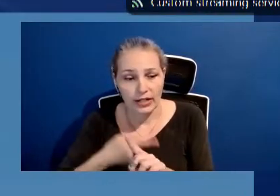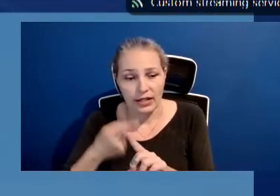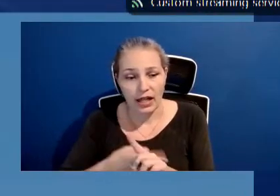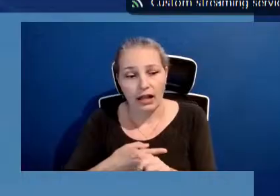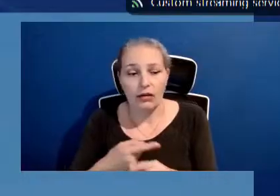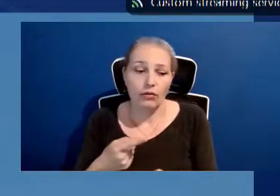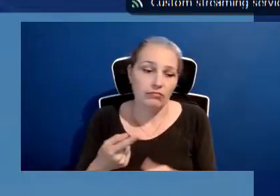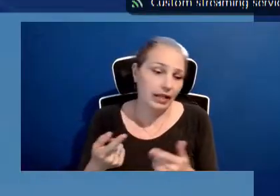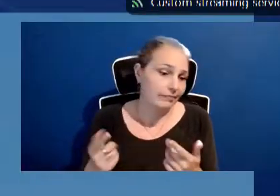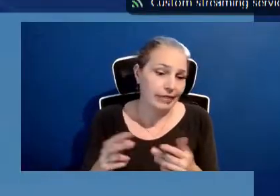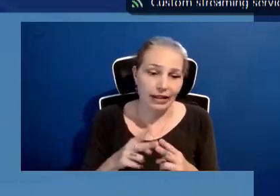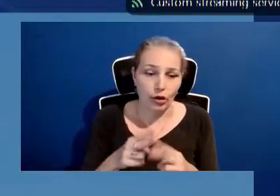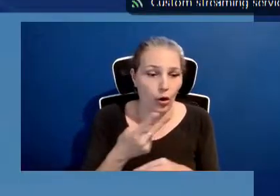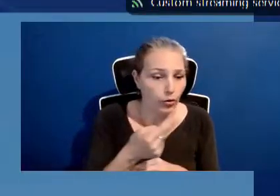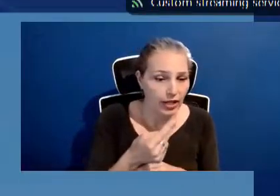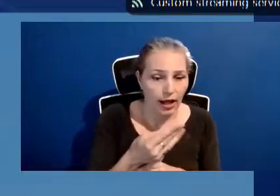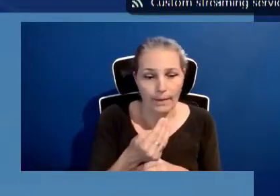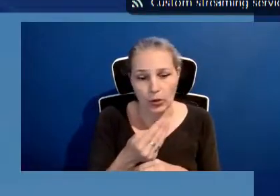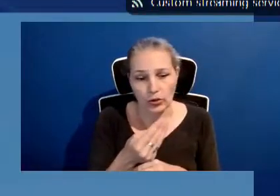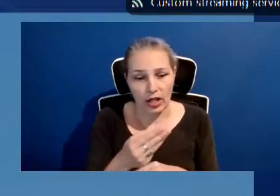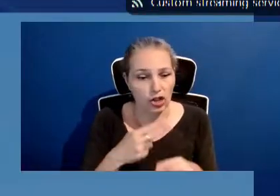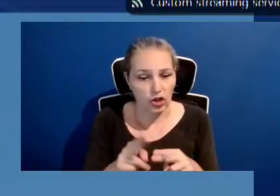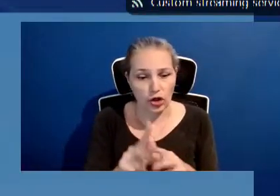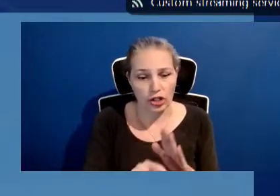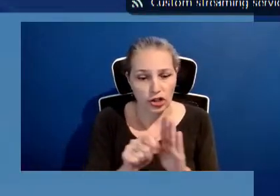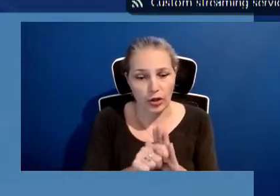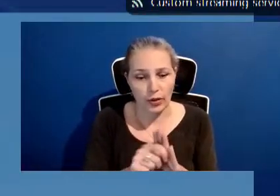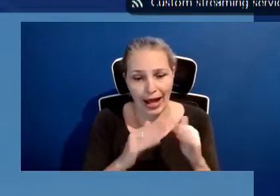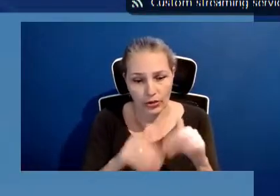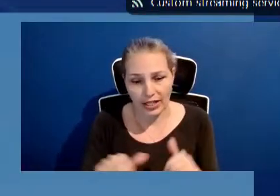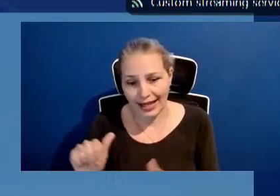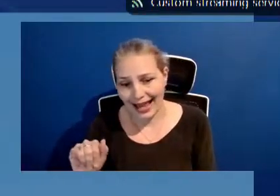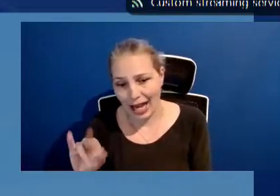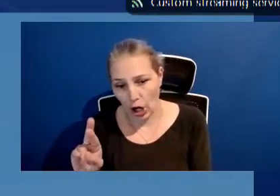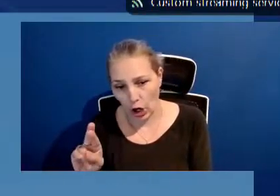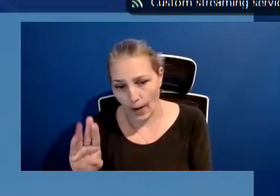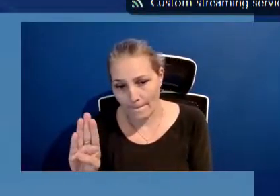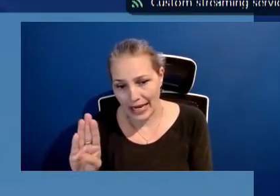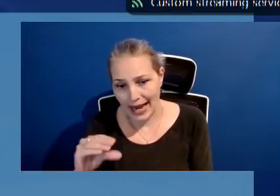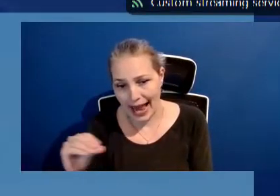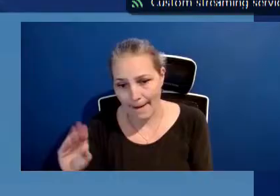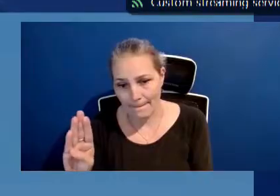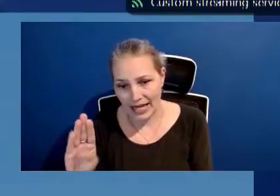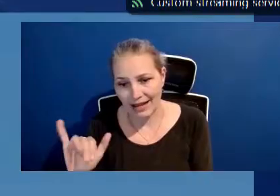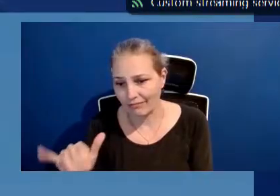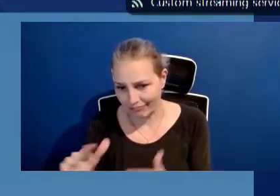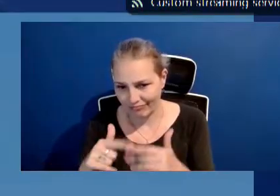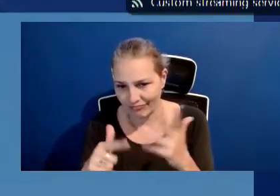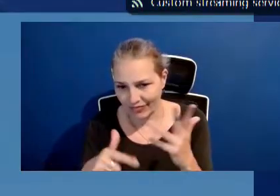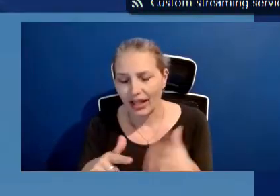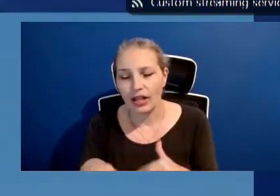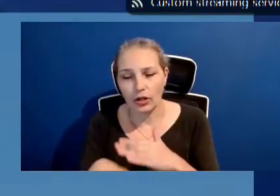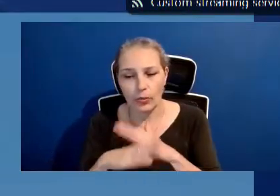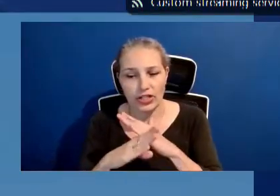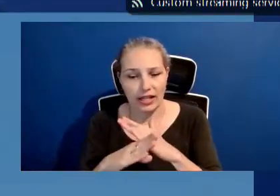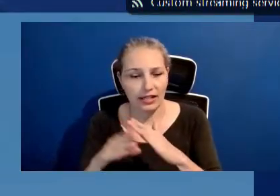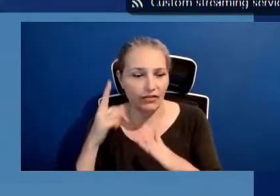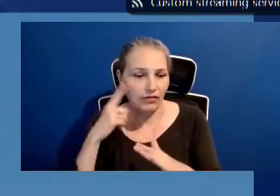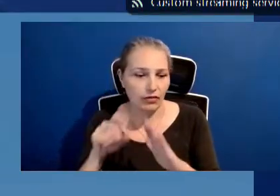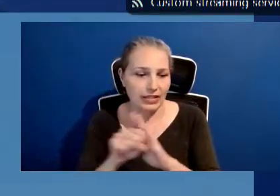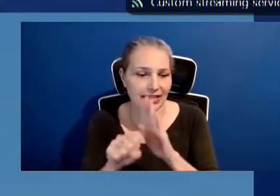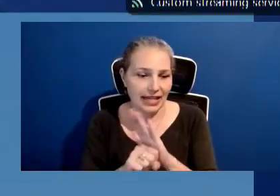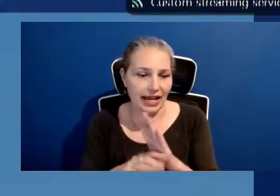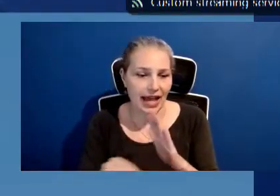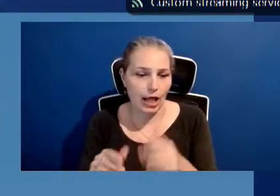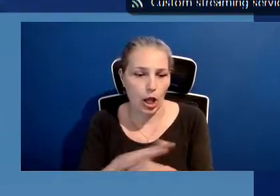gouging laws. Now, these actions are particularly critical and timely since some of you who were displaced by the fire may